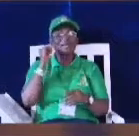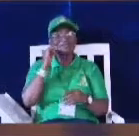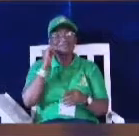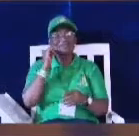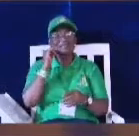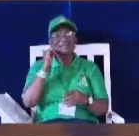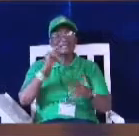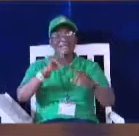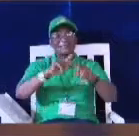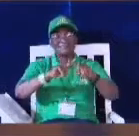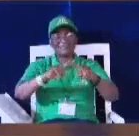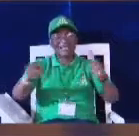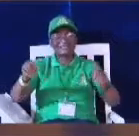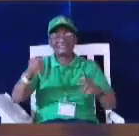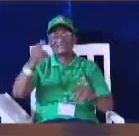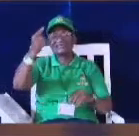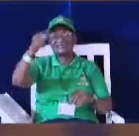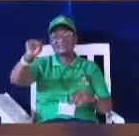But the beating